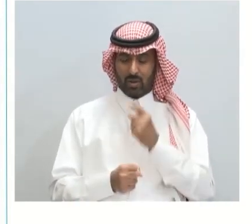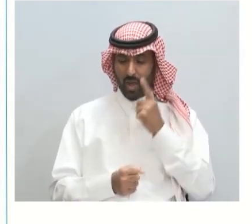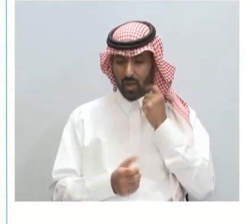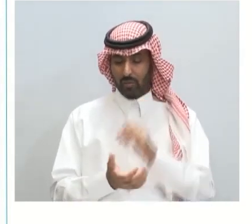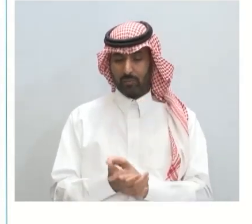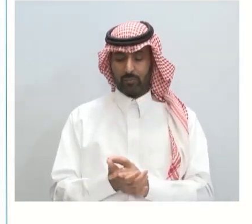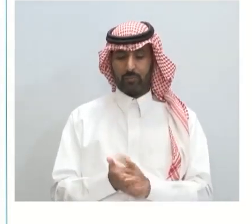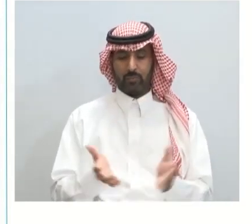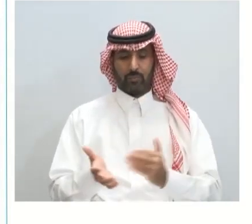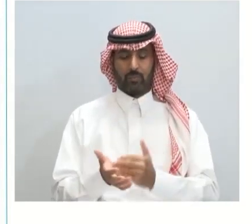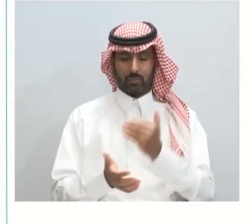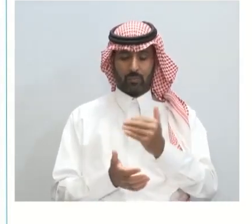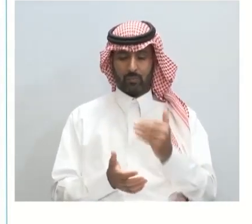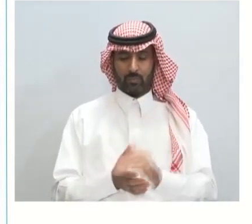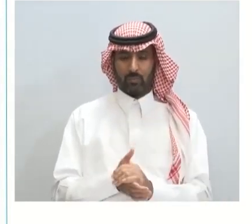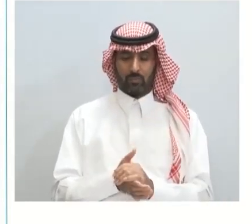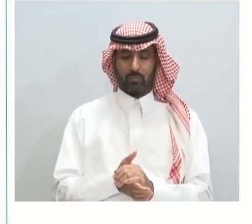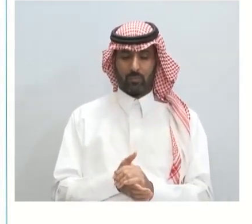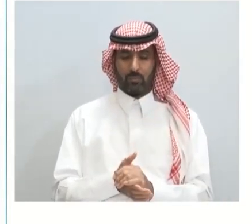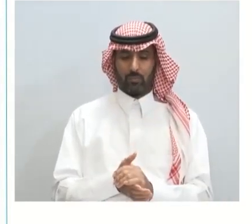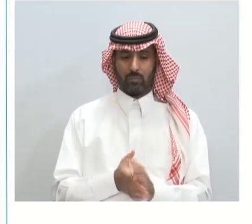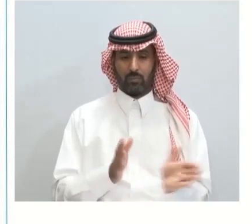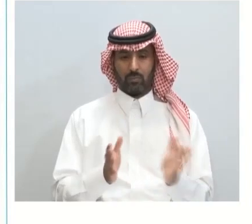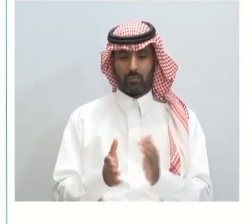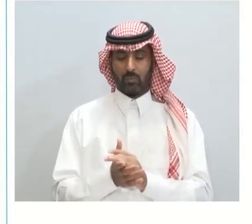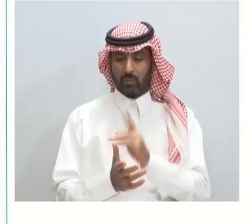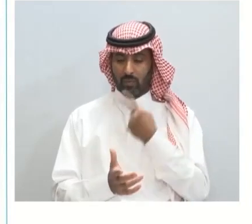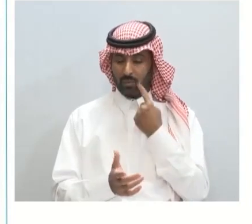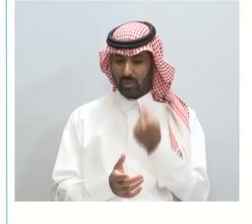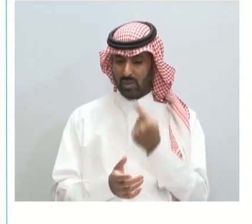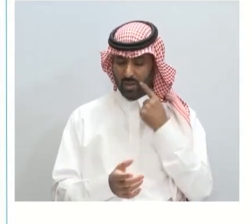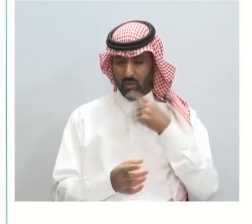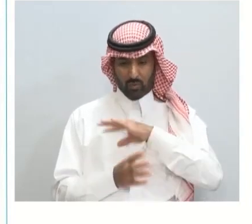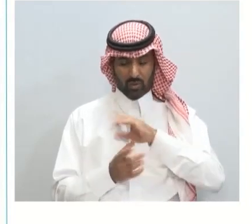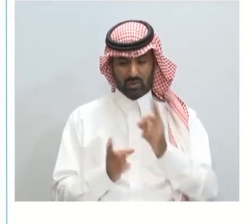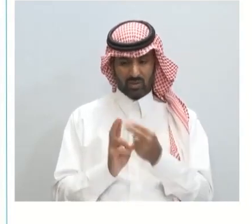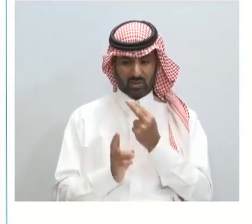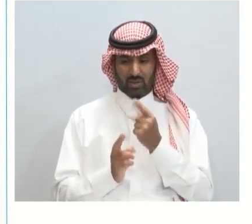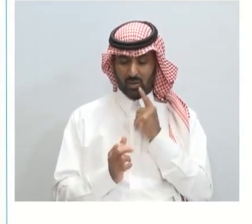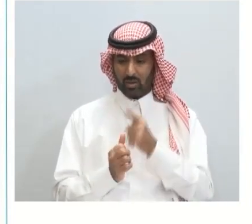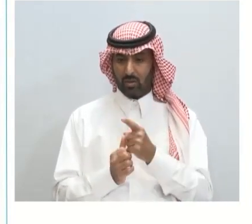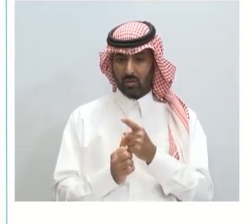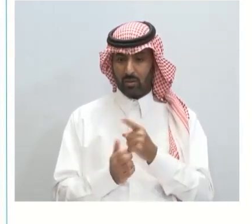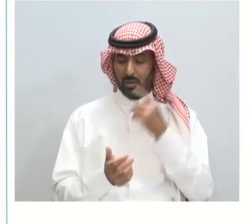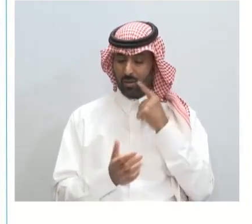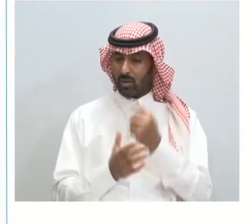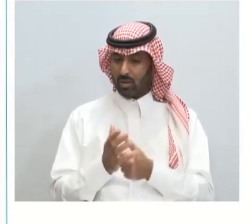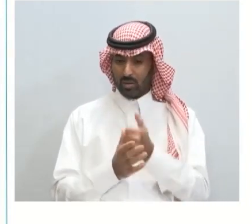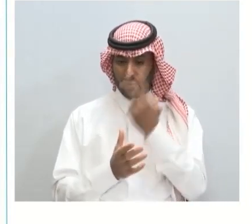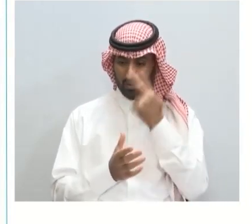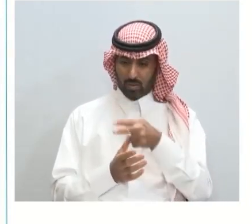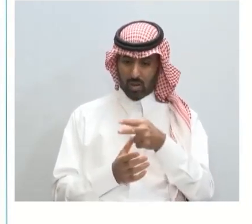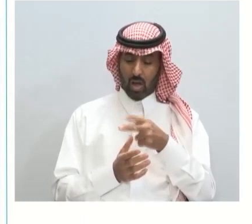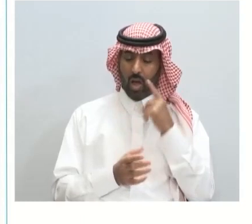of genetics, while others have deep concerns about it. But for better or for worse, soon we may all have the ability to peek into